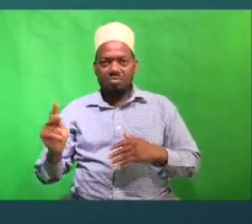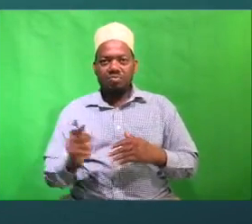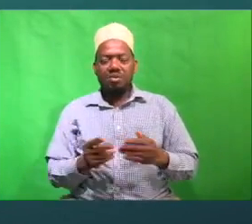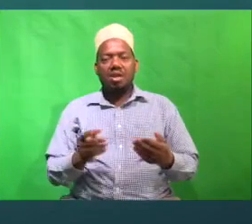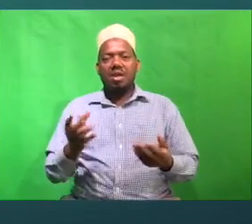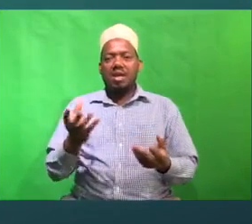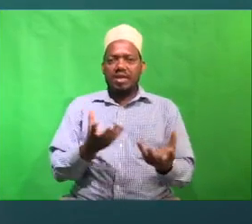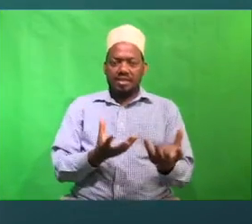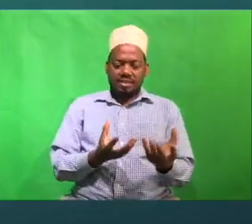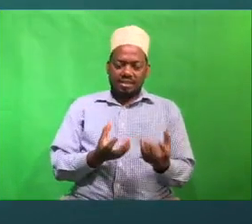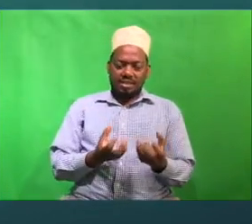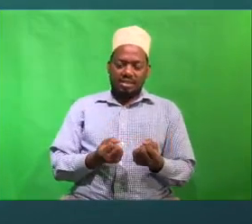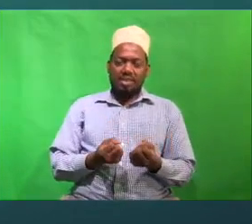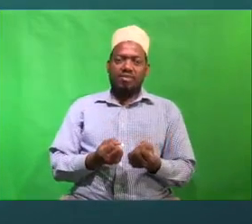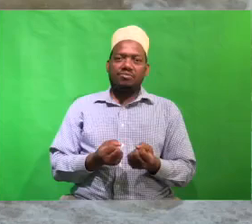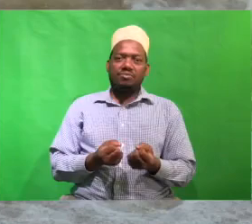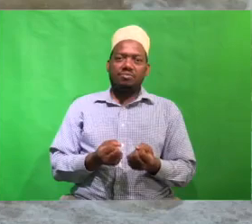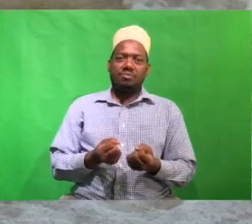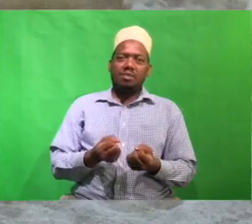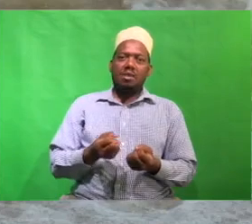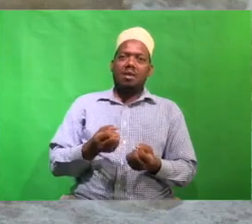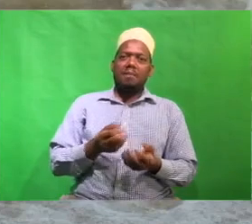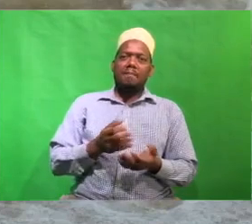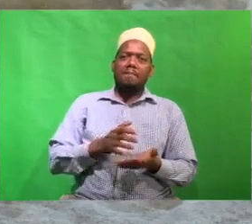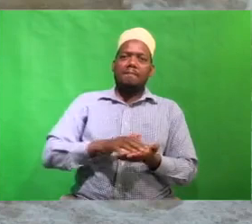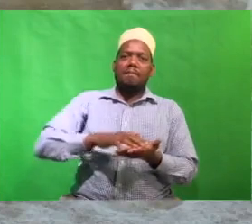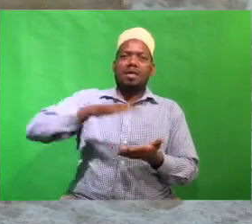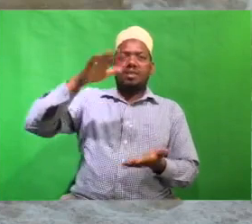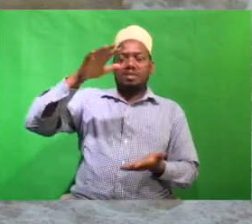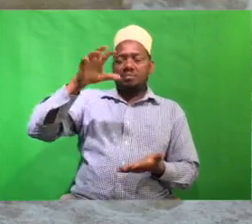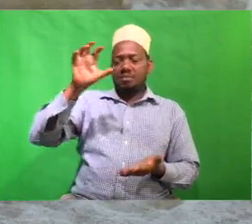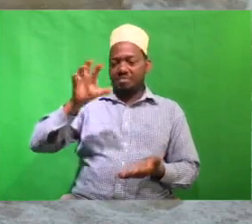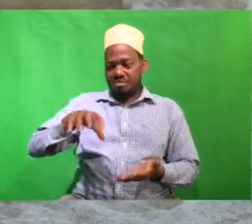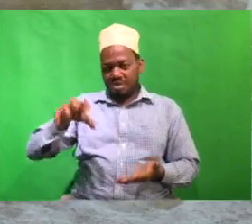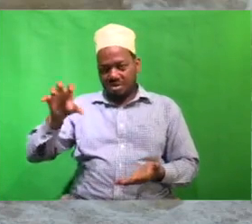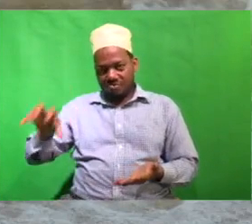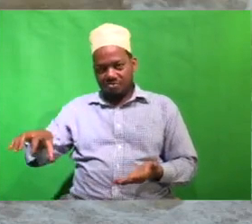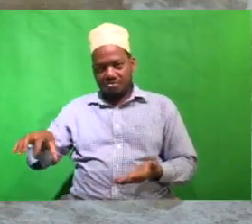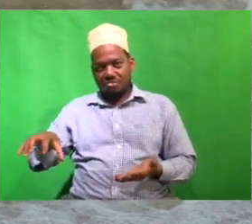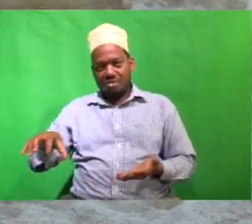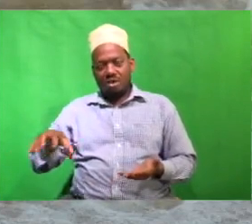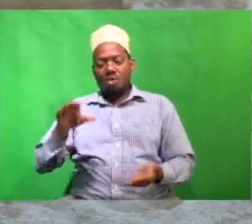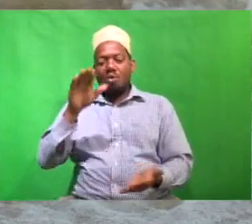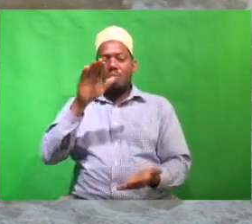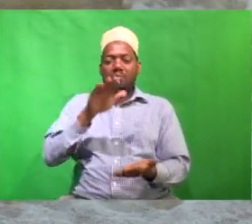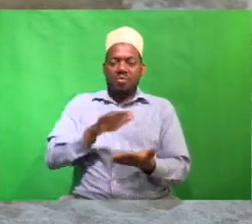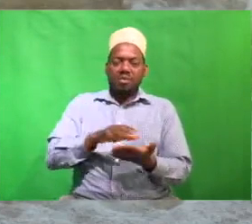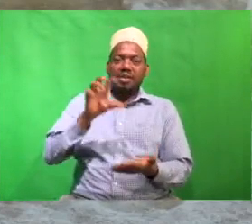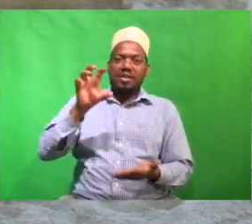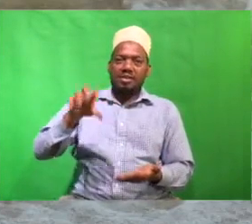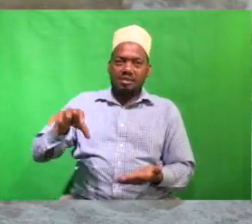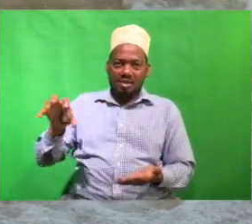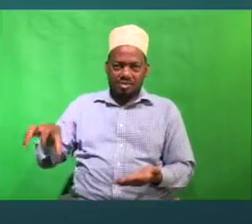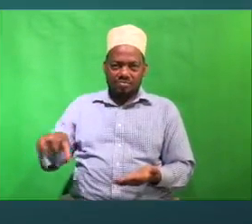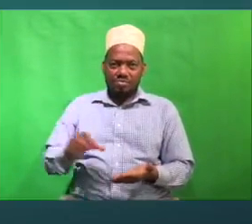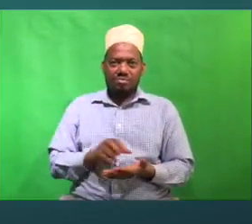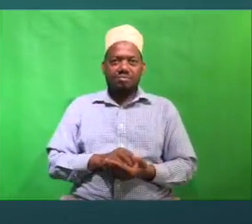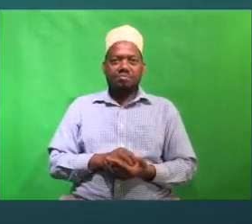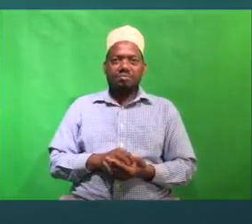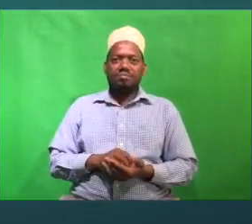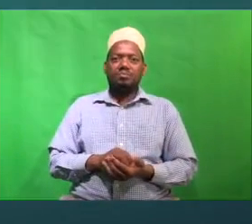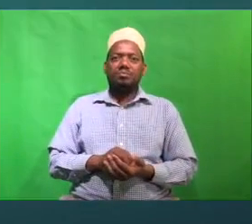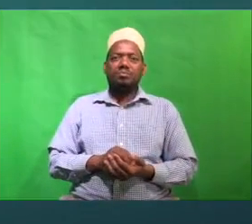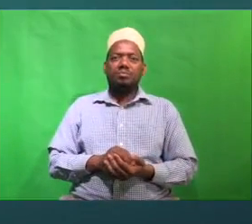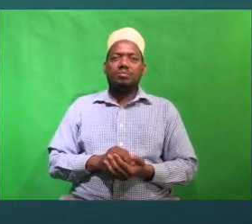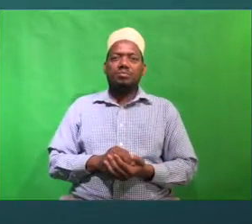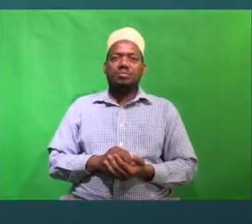area receive as a maximum rainfall or minimum rainfall, or we can say is a moderate rainfalls, can help you to grow